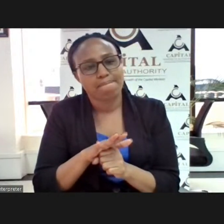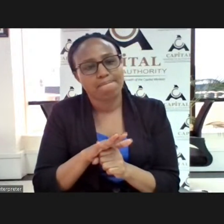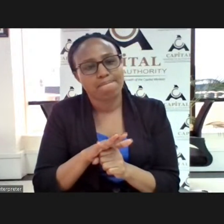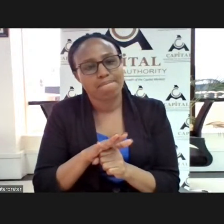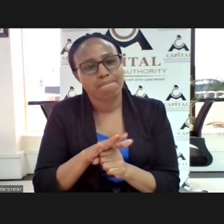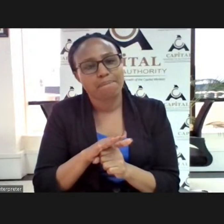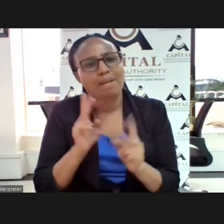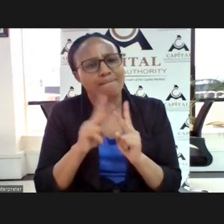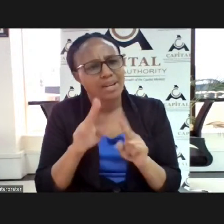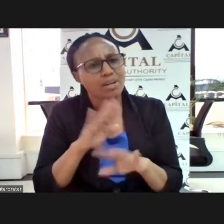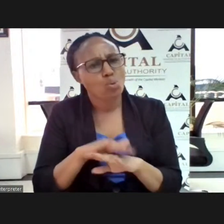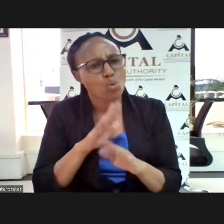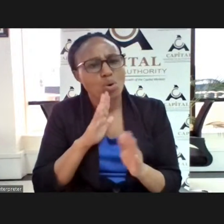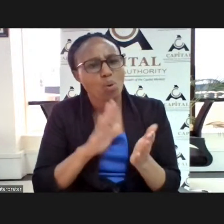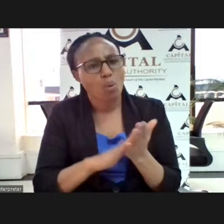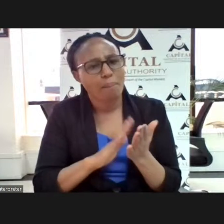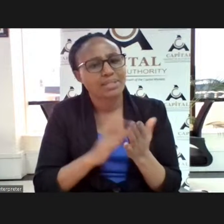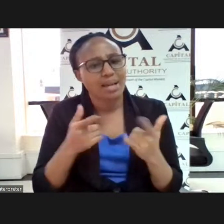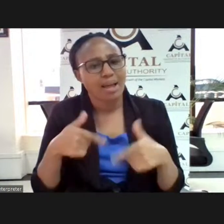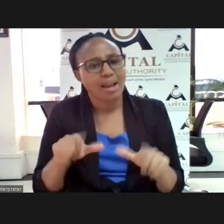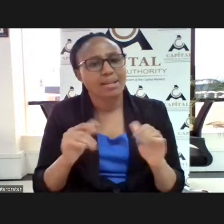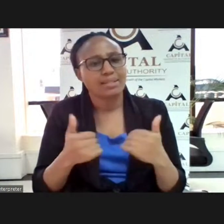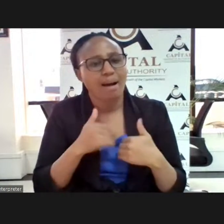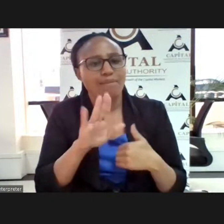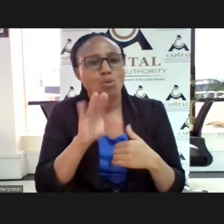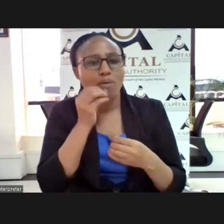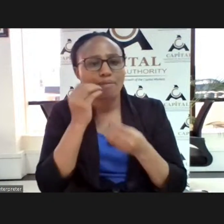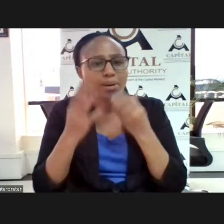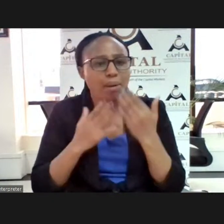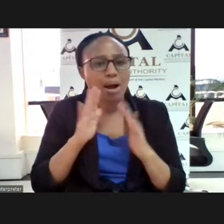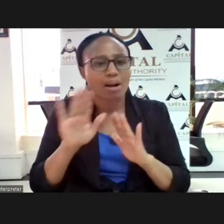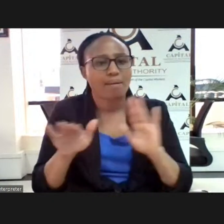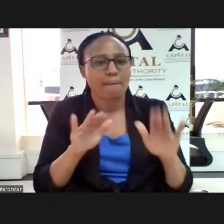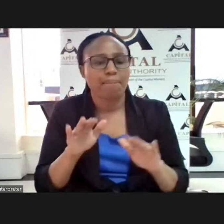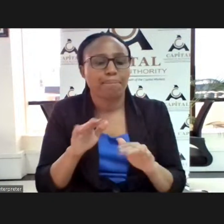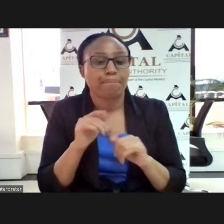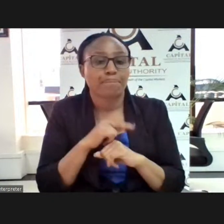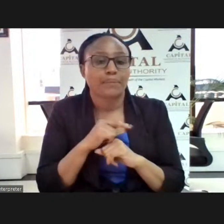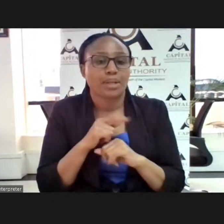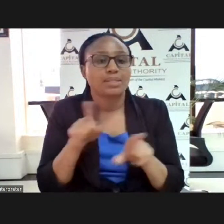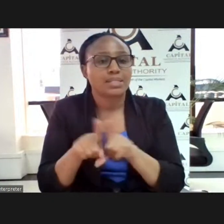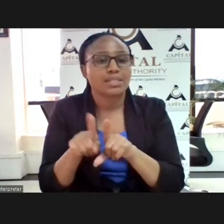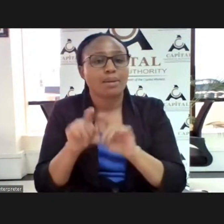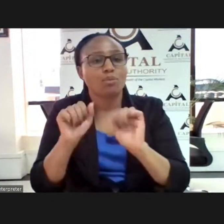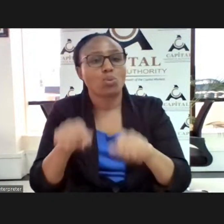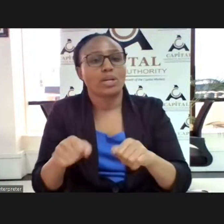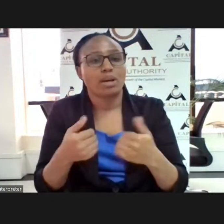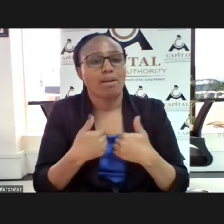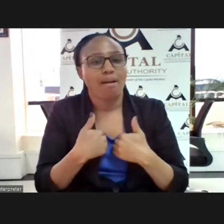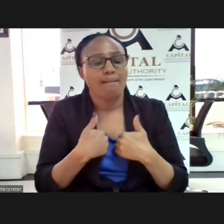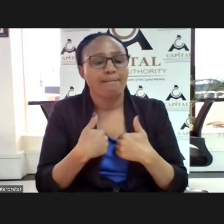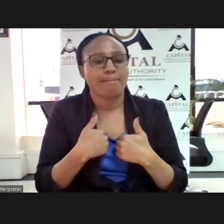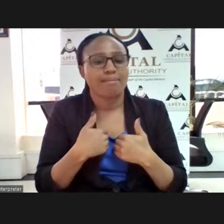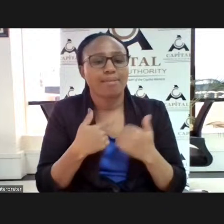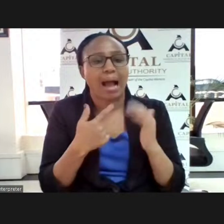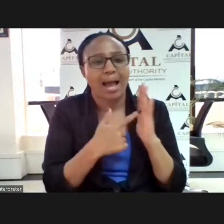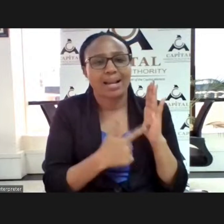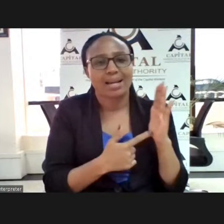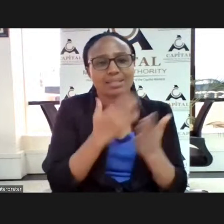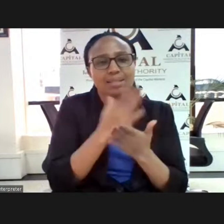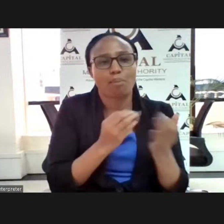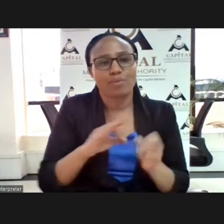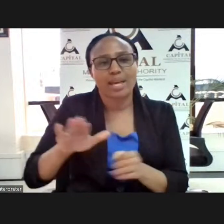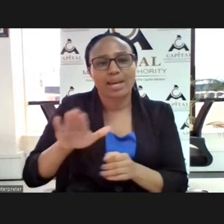Very good comment. Let's have your feedback, and as you have your feedback, we are also able to highlight some of the areas where you